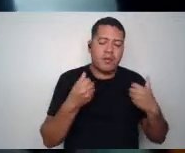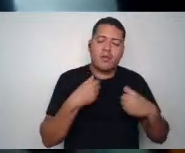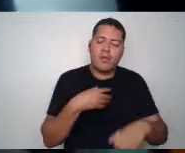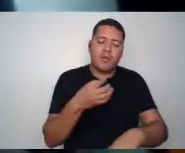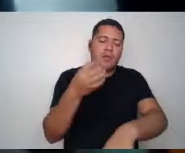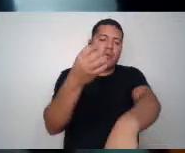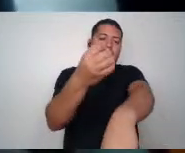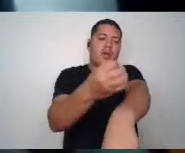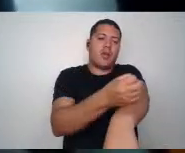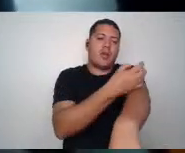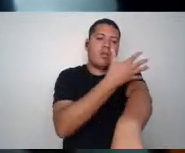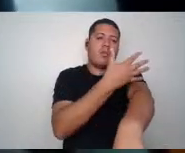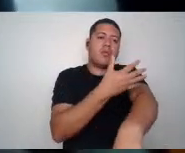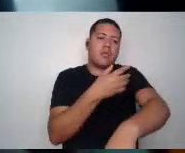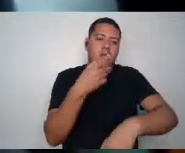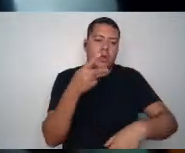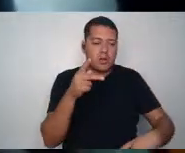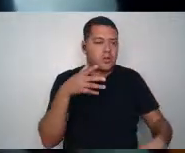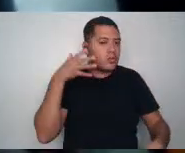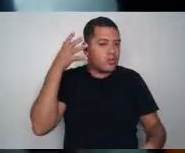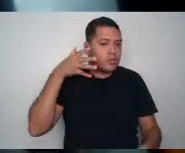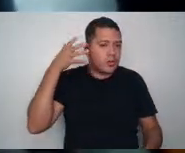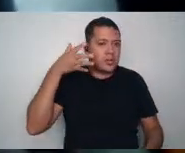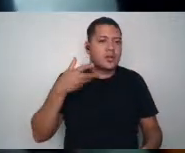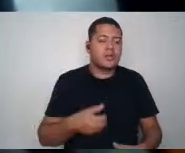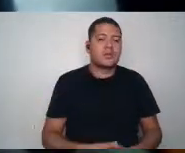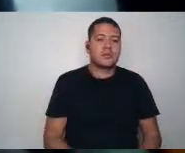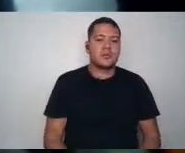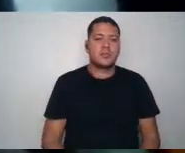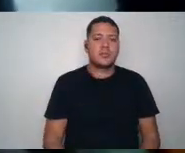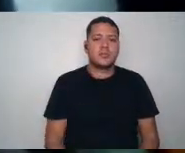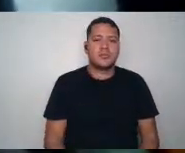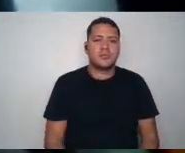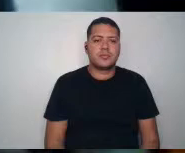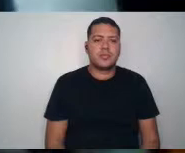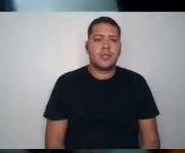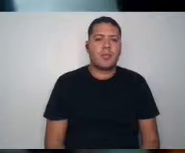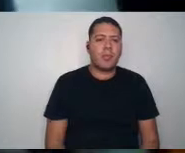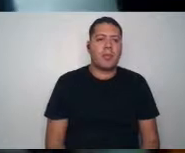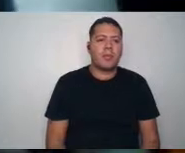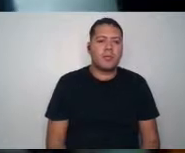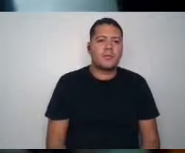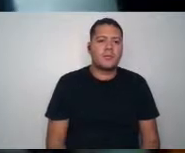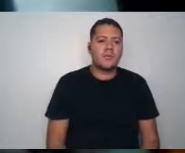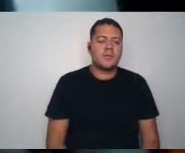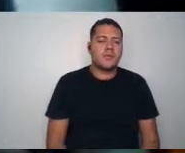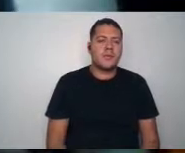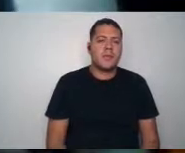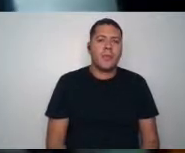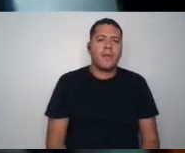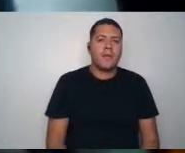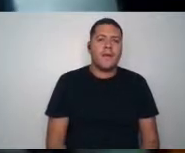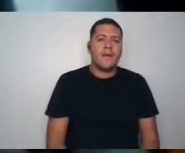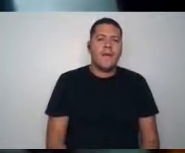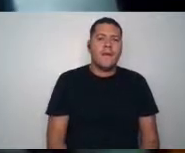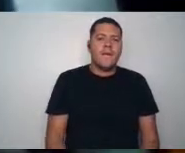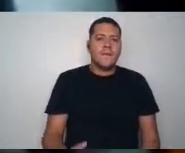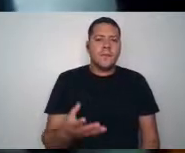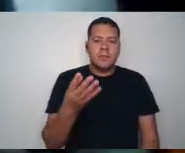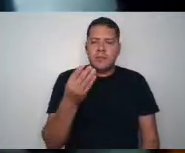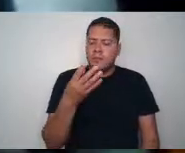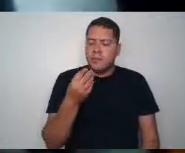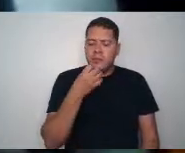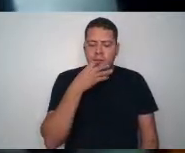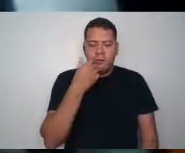was marveled by your speech. It was